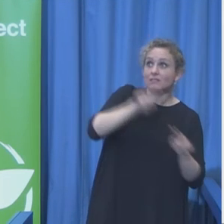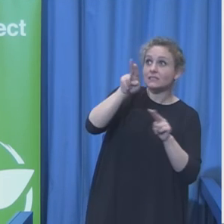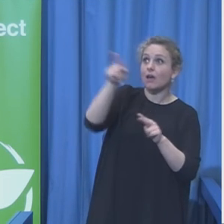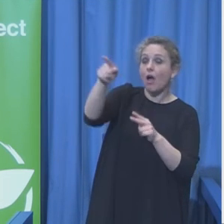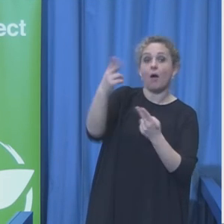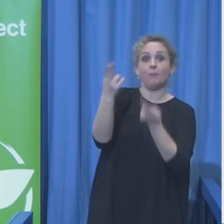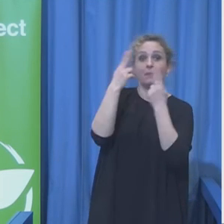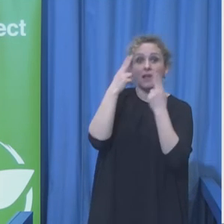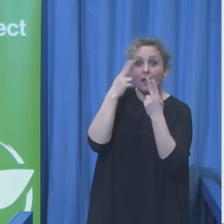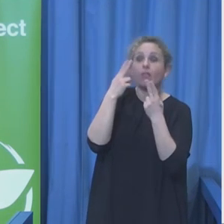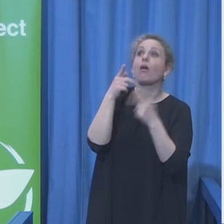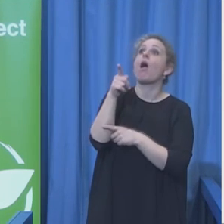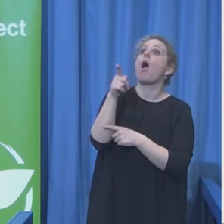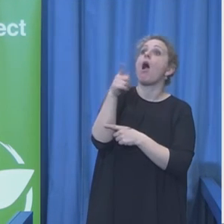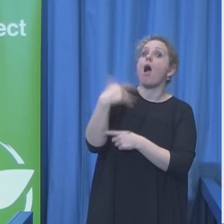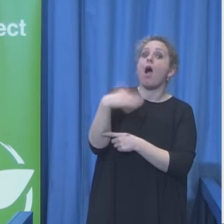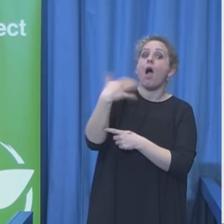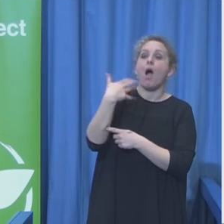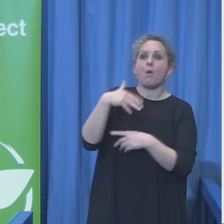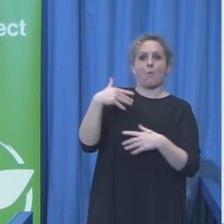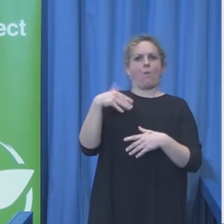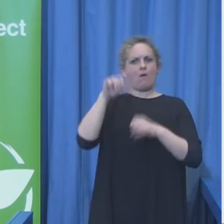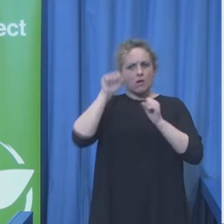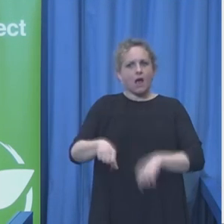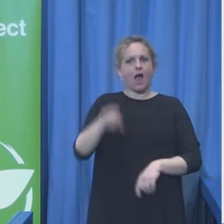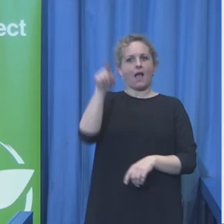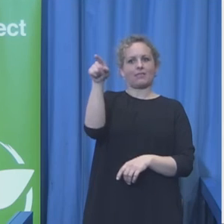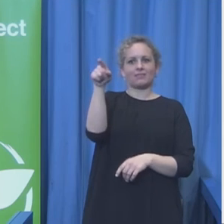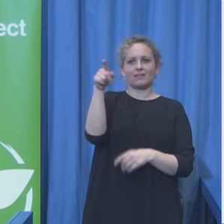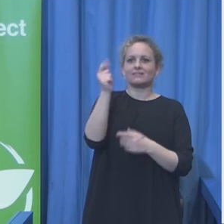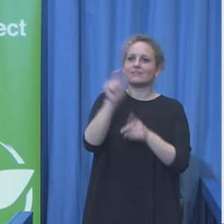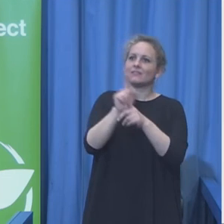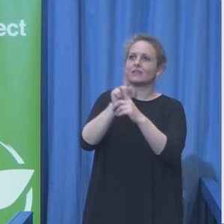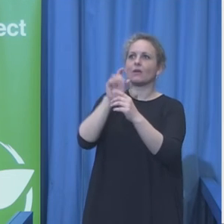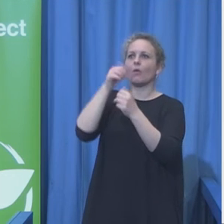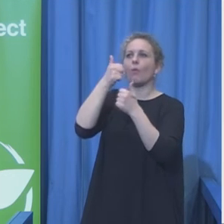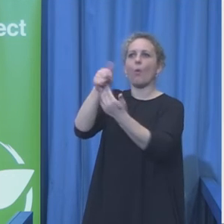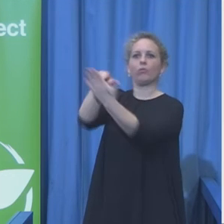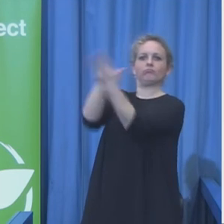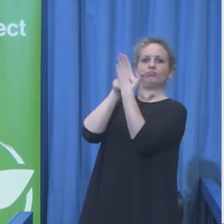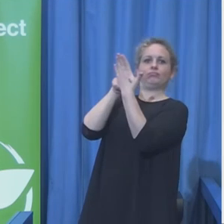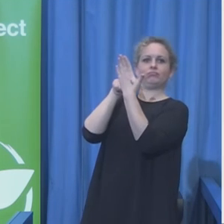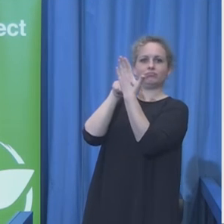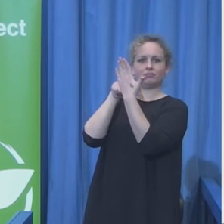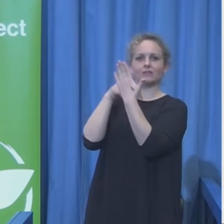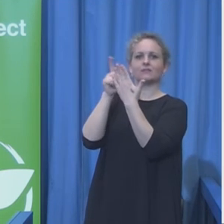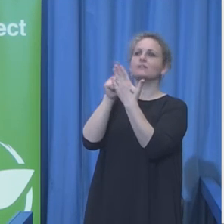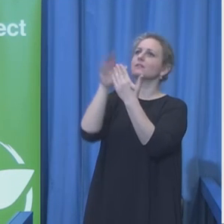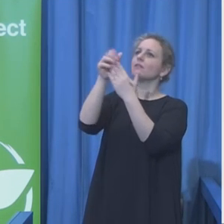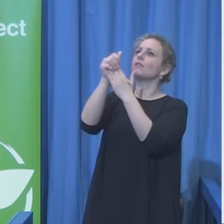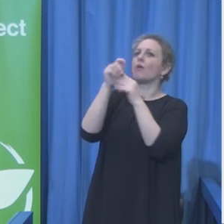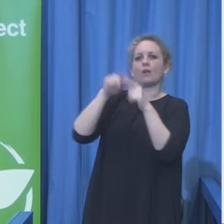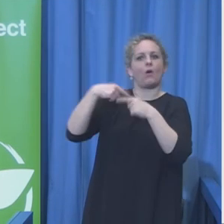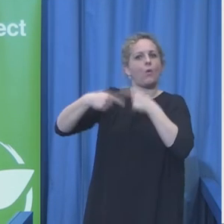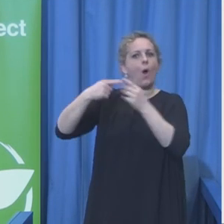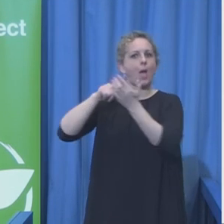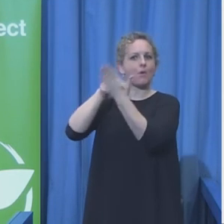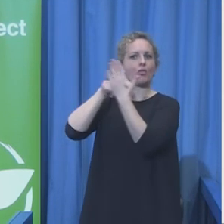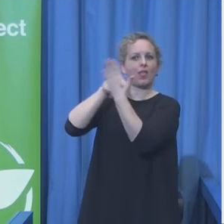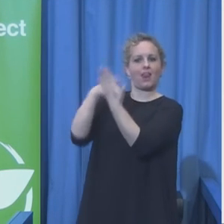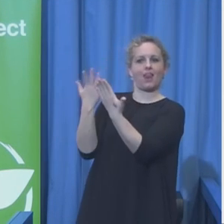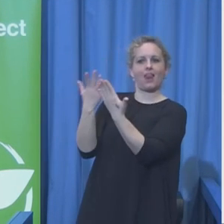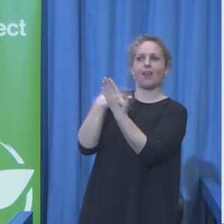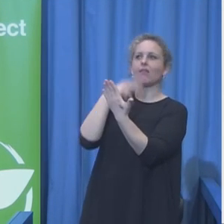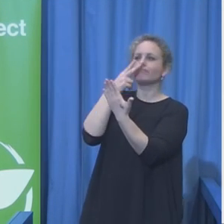at the executive level. So we're very proud of him, and he's going to manage this committee. And it's an